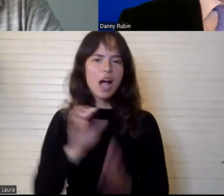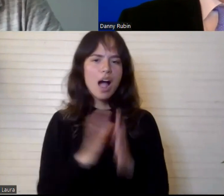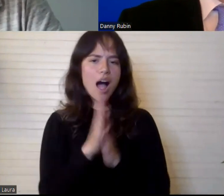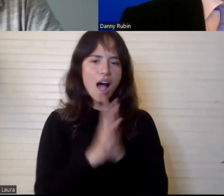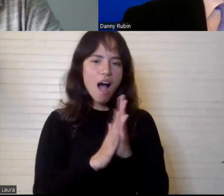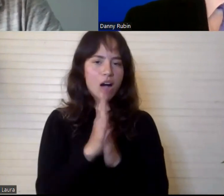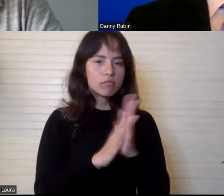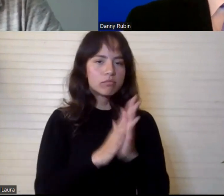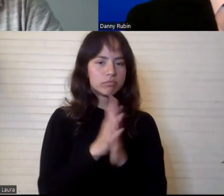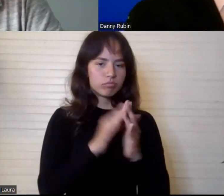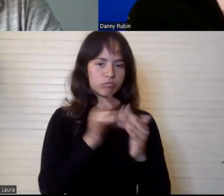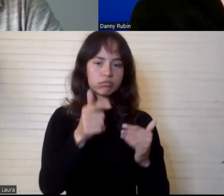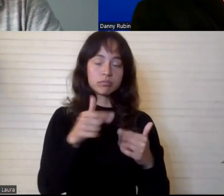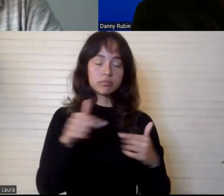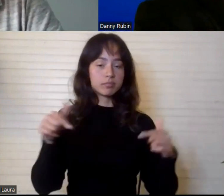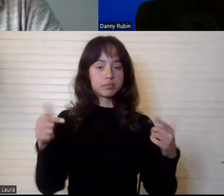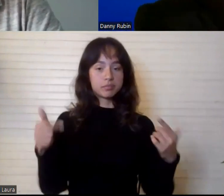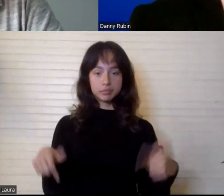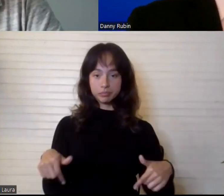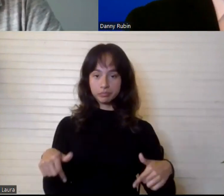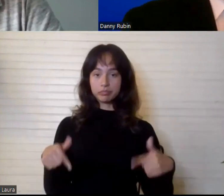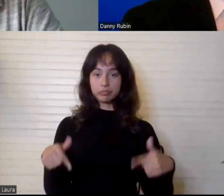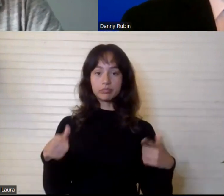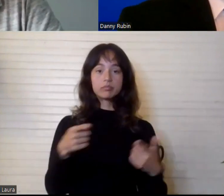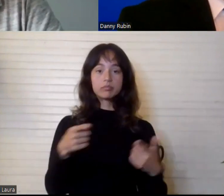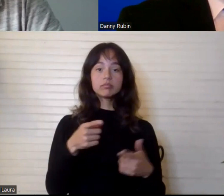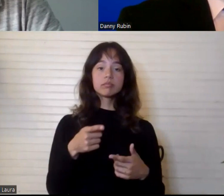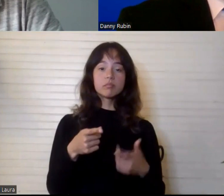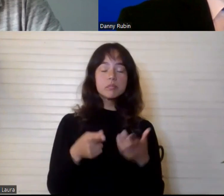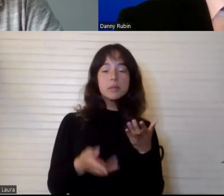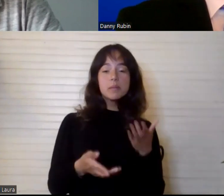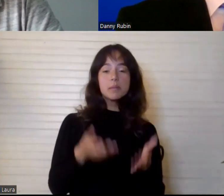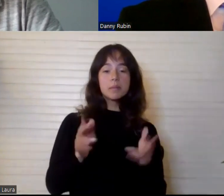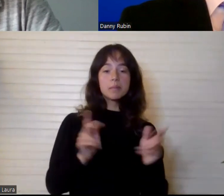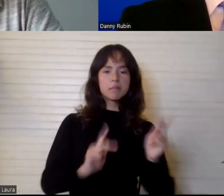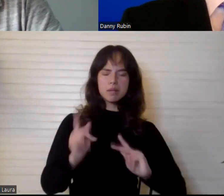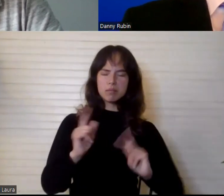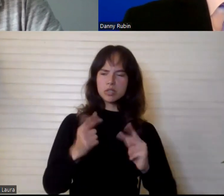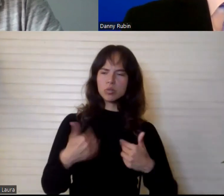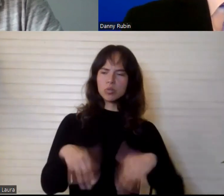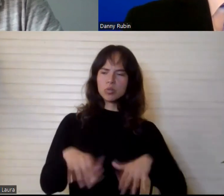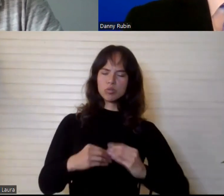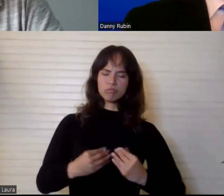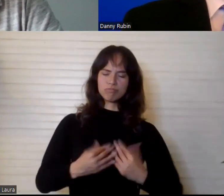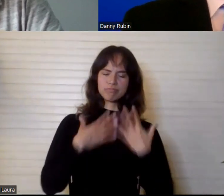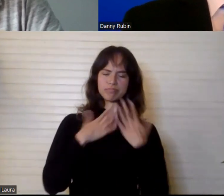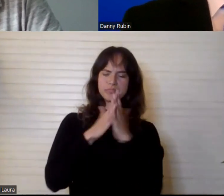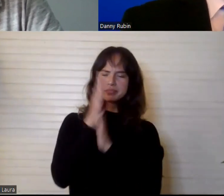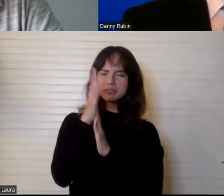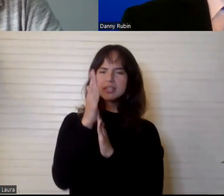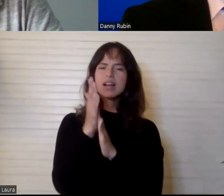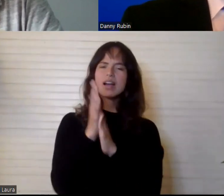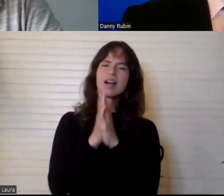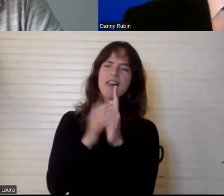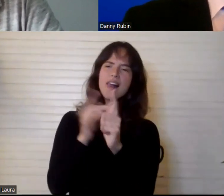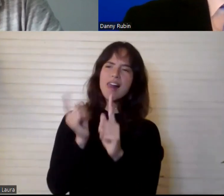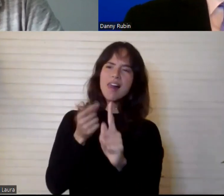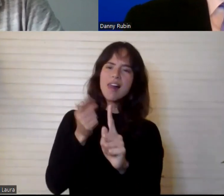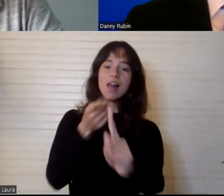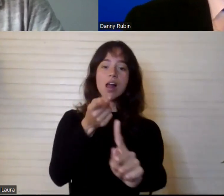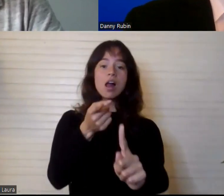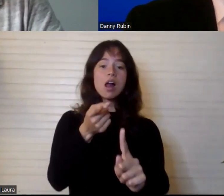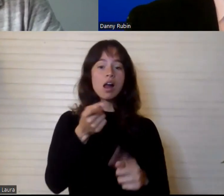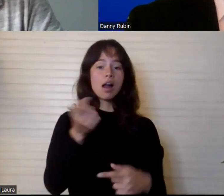web designers here, or people who may want to be in your shoes, more of the sales and marketing. If they want to go out today and get more